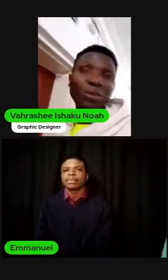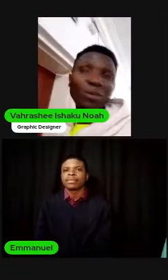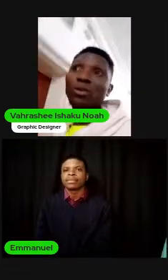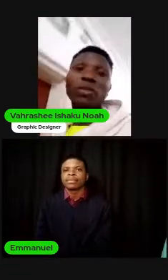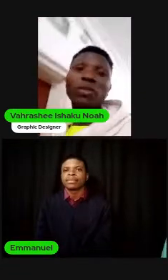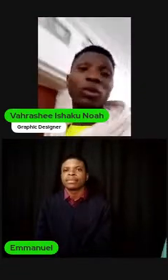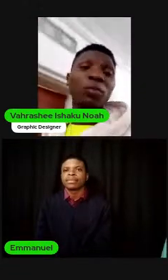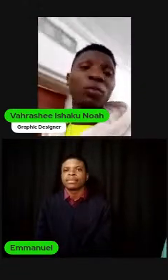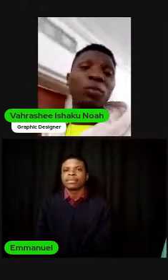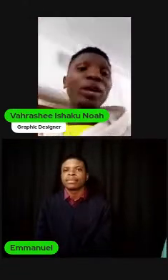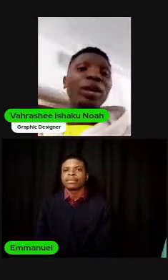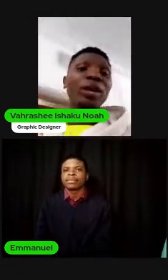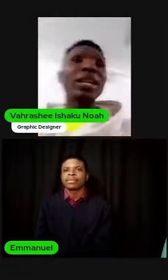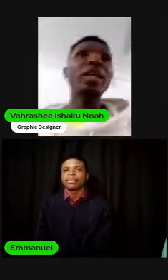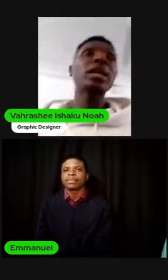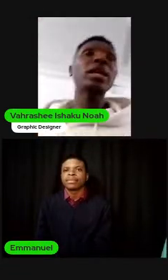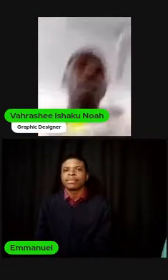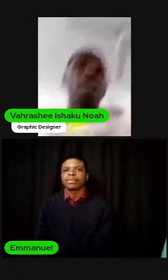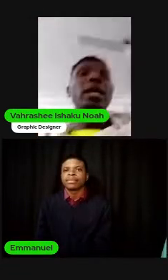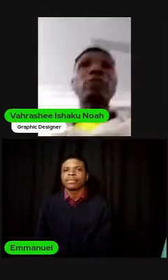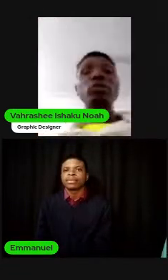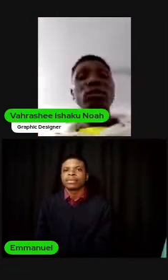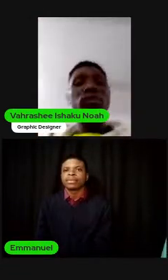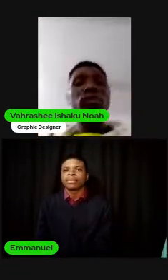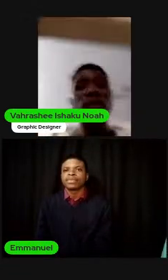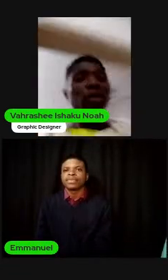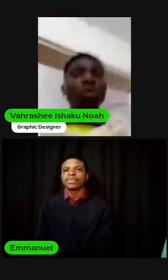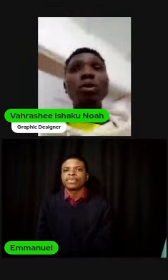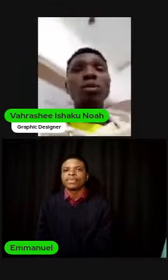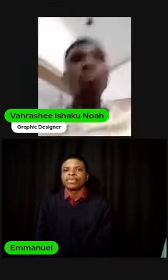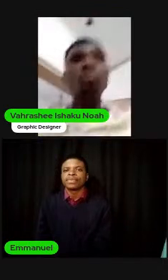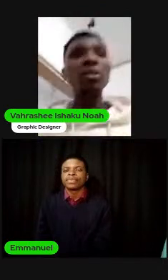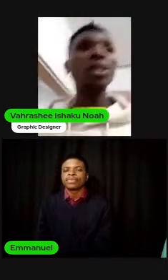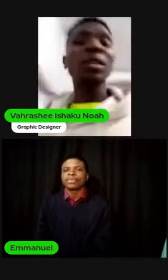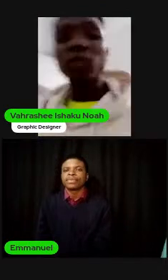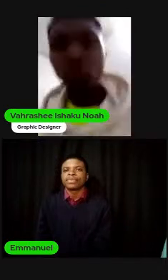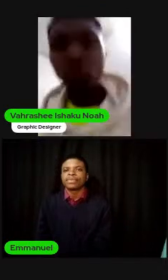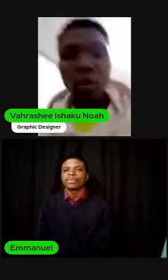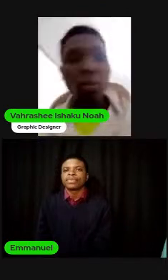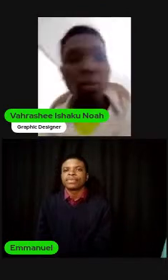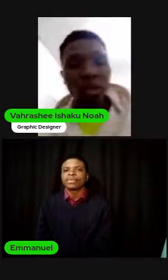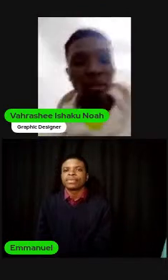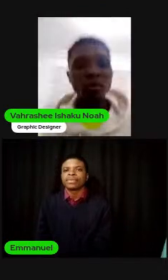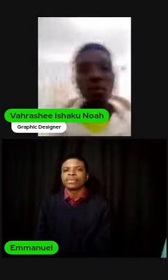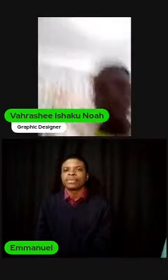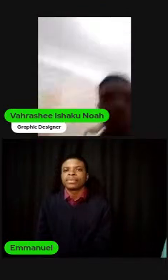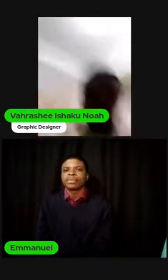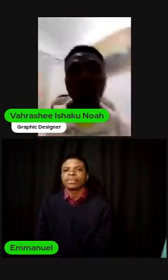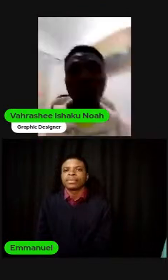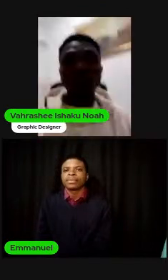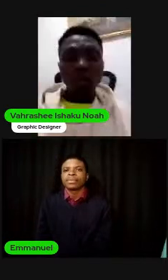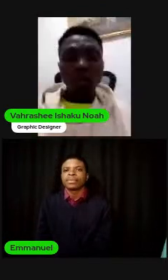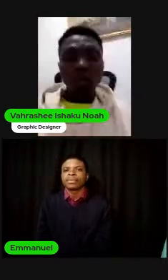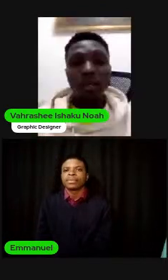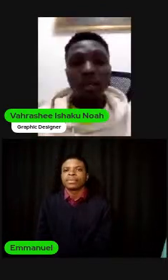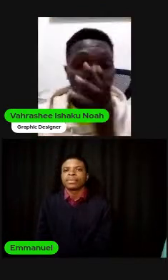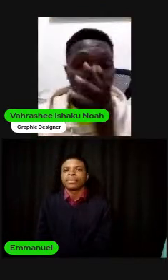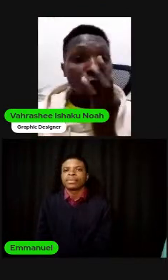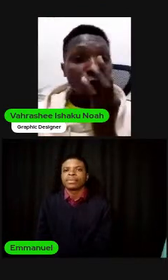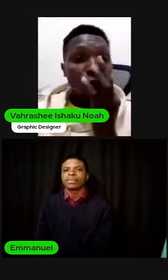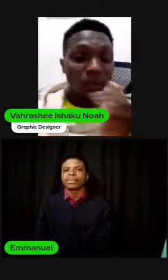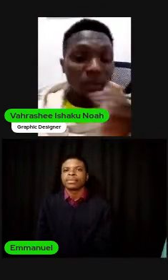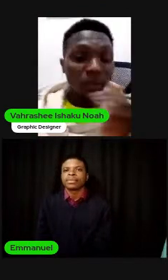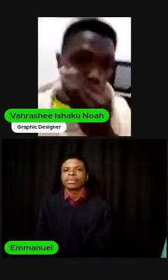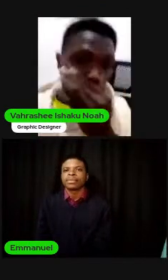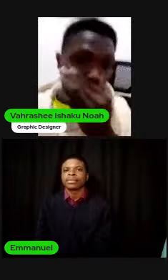sorry, sir. Sorry, Mr. Emmanuel. Sorry for keeping you hanging. Just patience are just coming, but I'm done with them now. By the